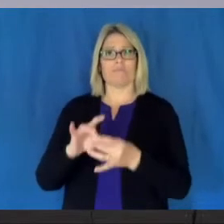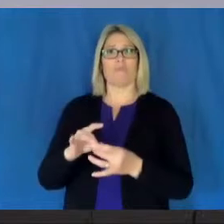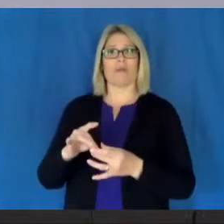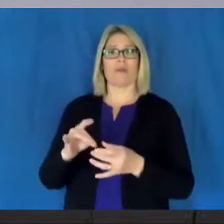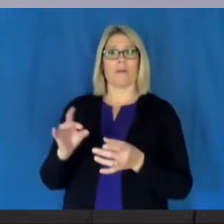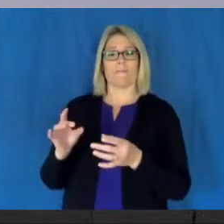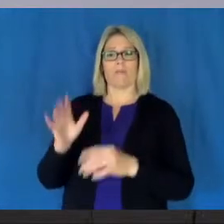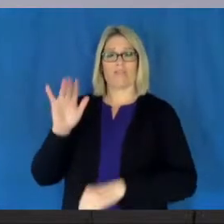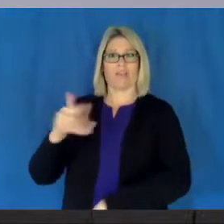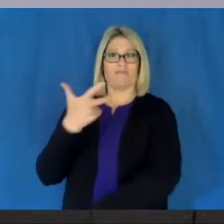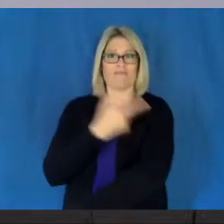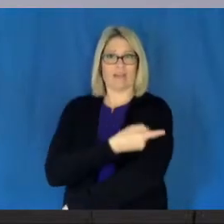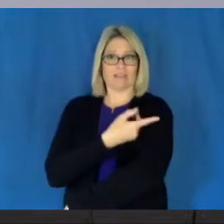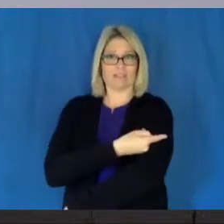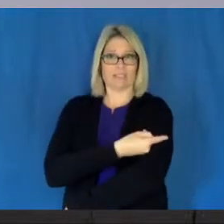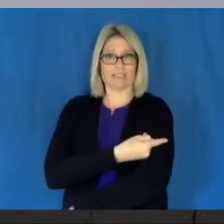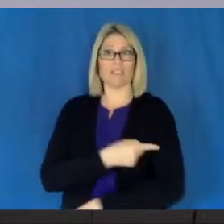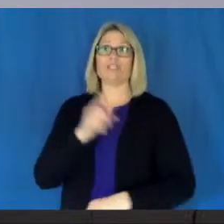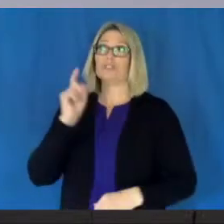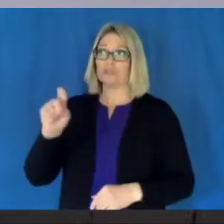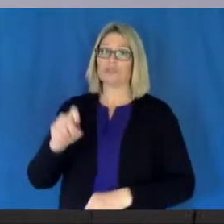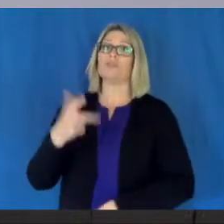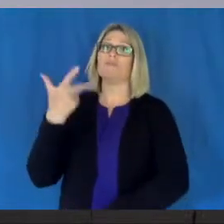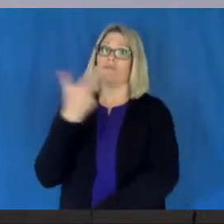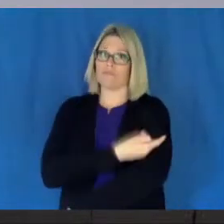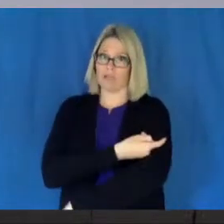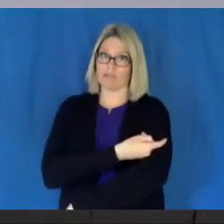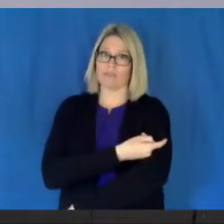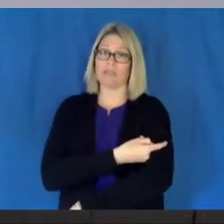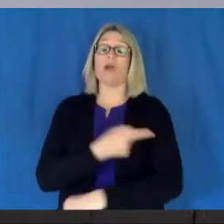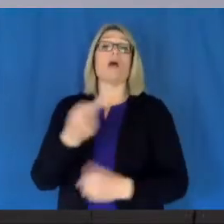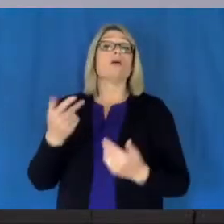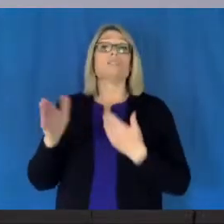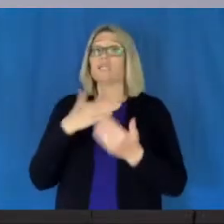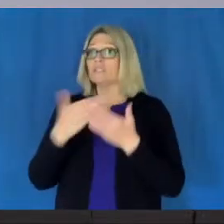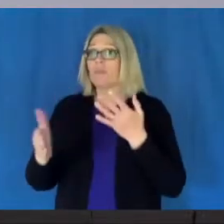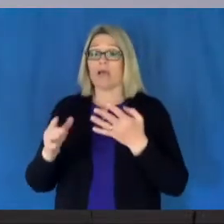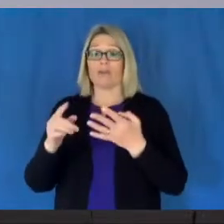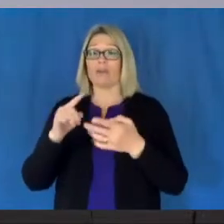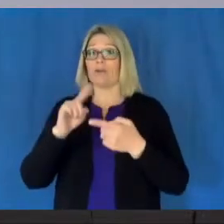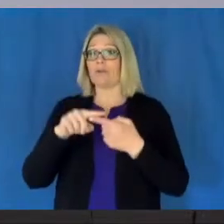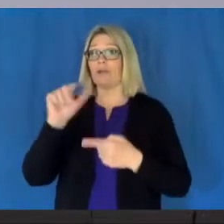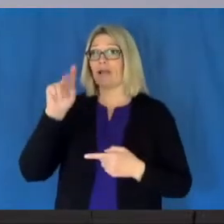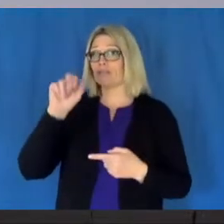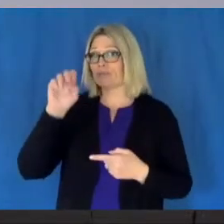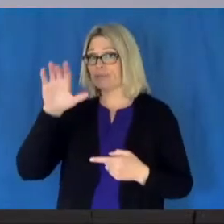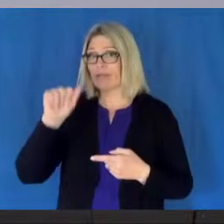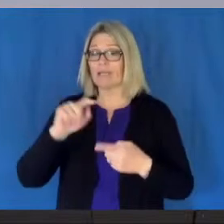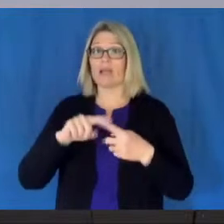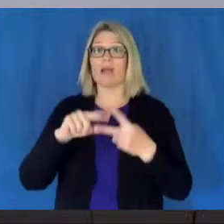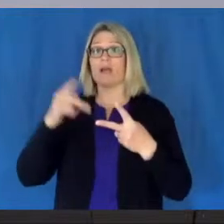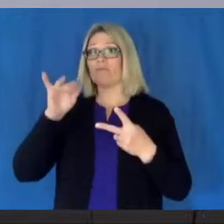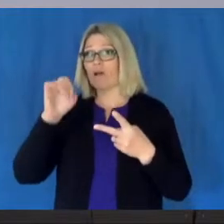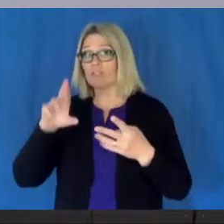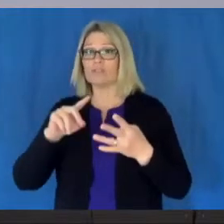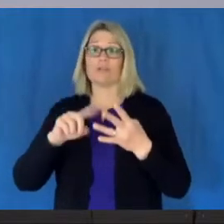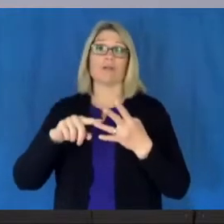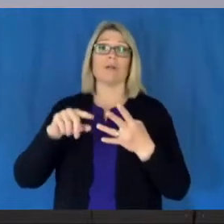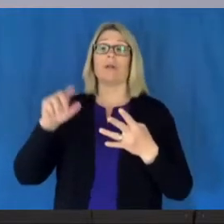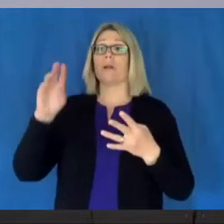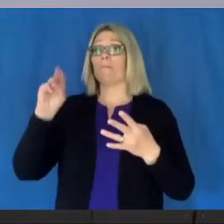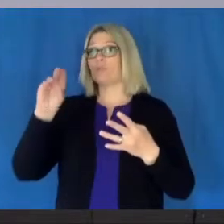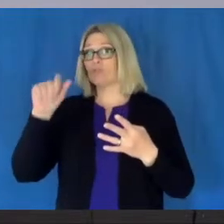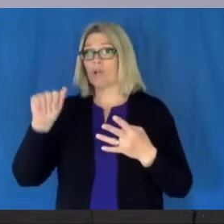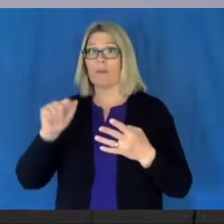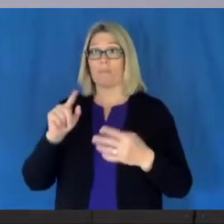all along has been to get the first vaccine offered to you. Now, the messaging around vaccines such as, AstraZeneca and Johnson